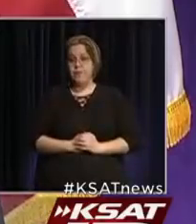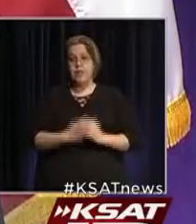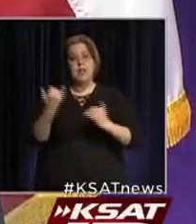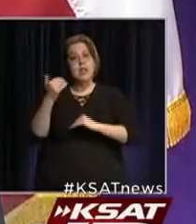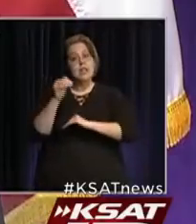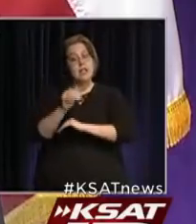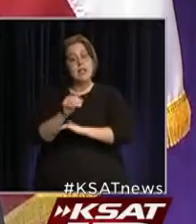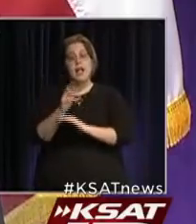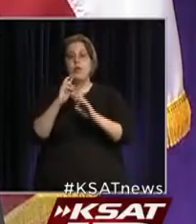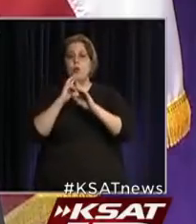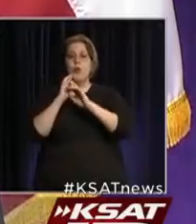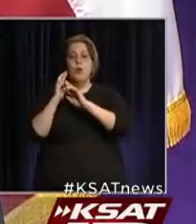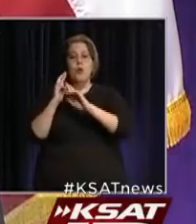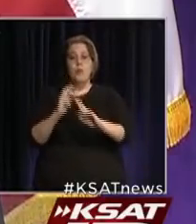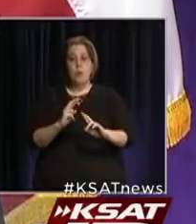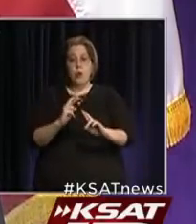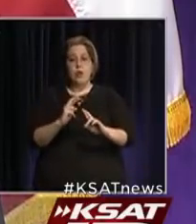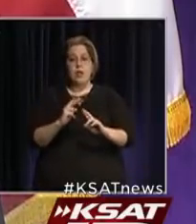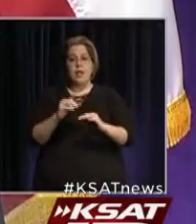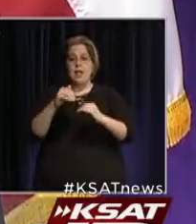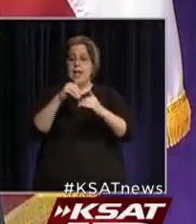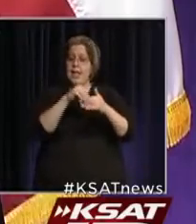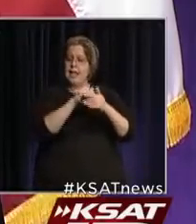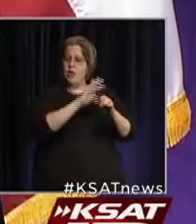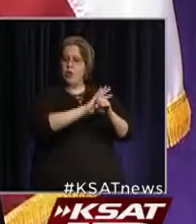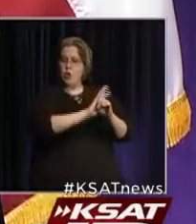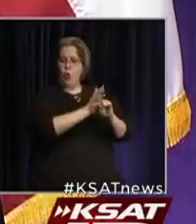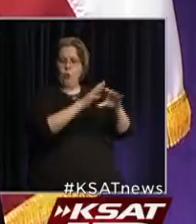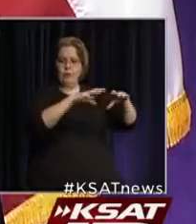Tonight, we are reporting in the COVID